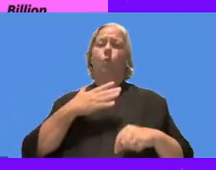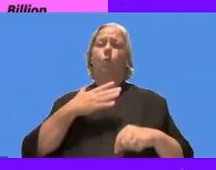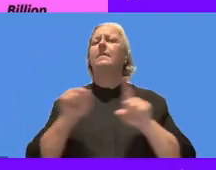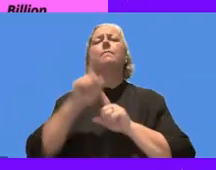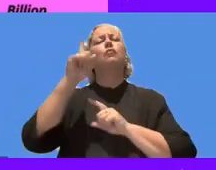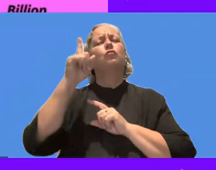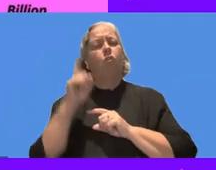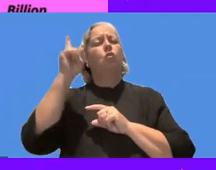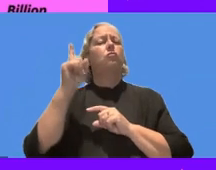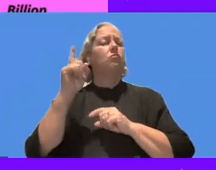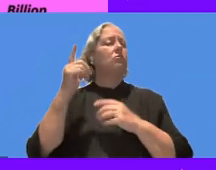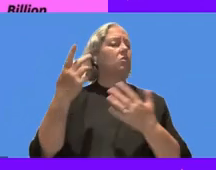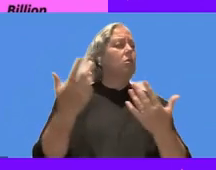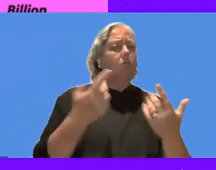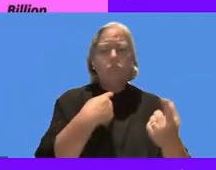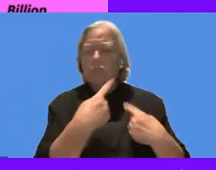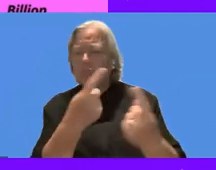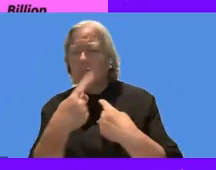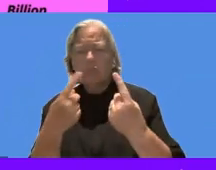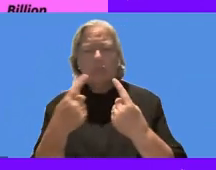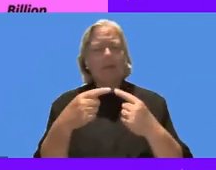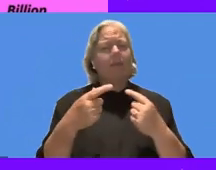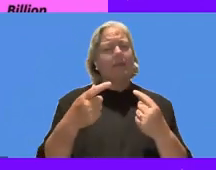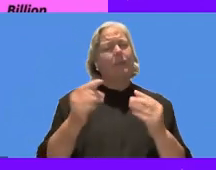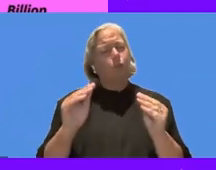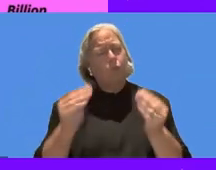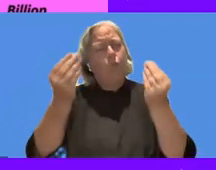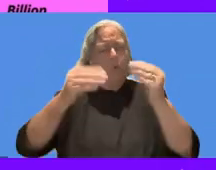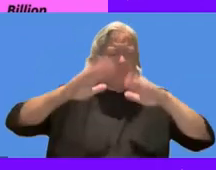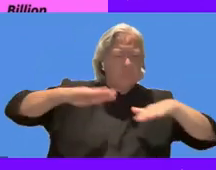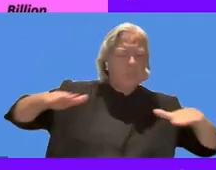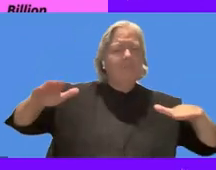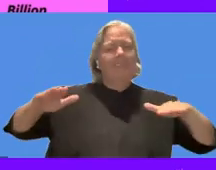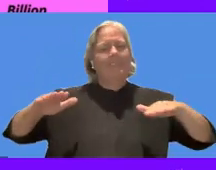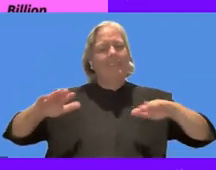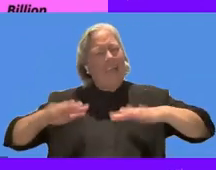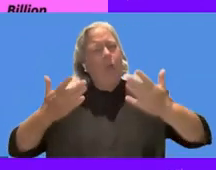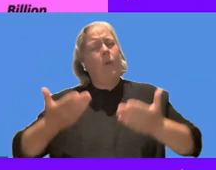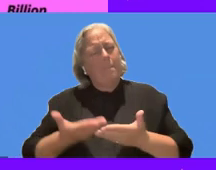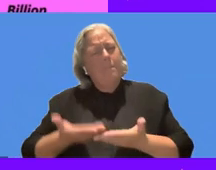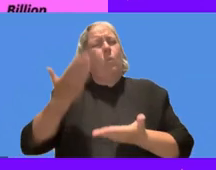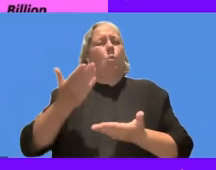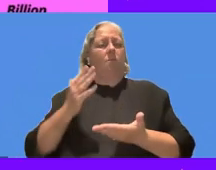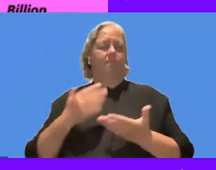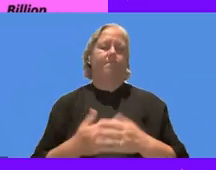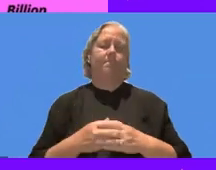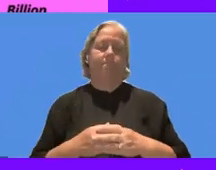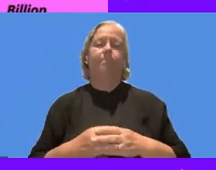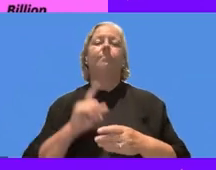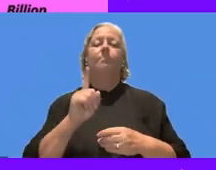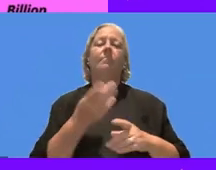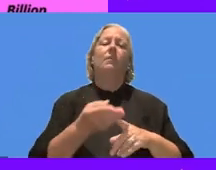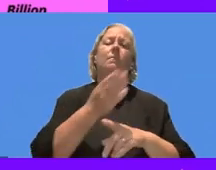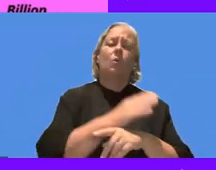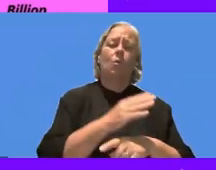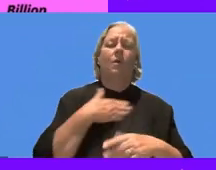voices and agency of adolescents in sustainable development. So before we go to David Imbalgo, who's chair